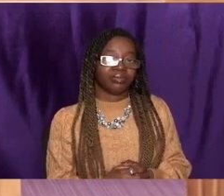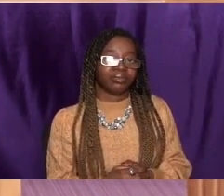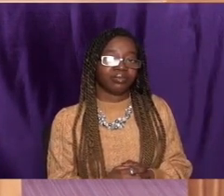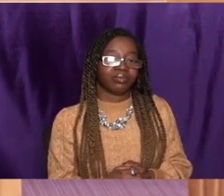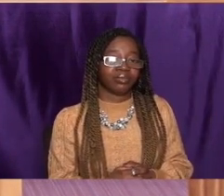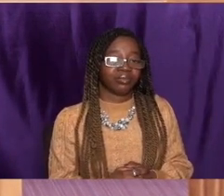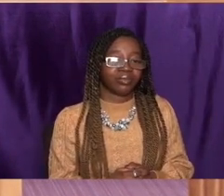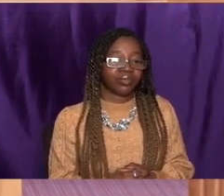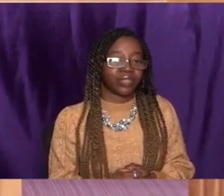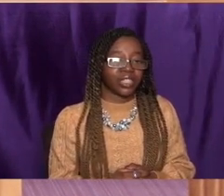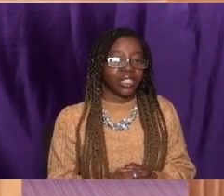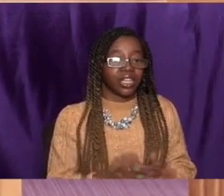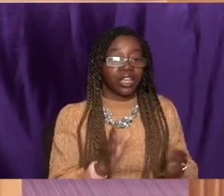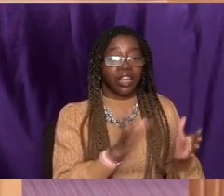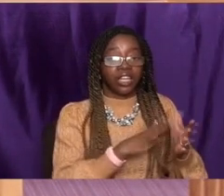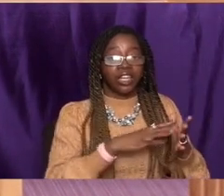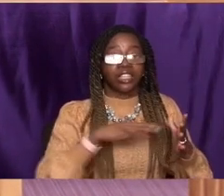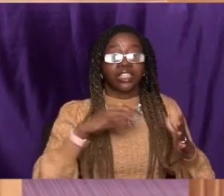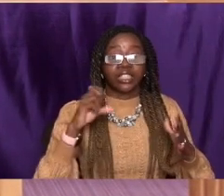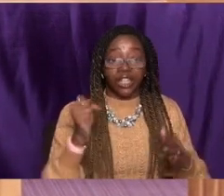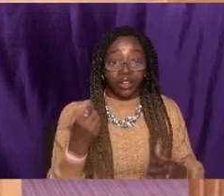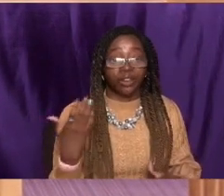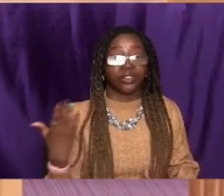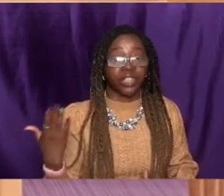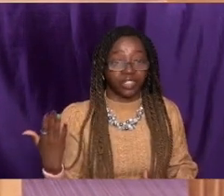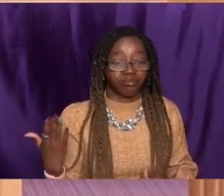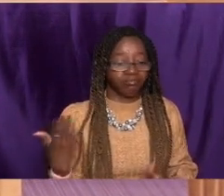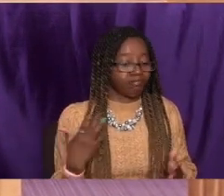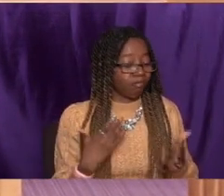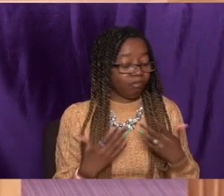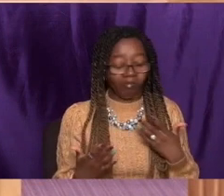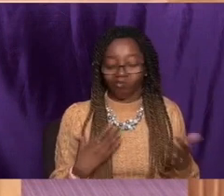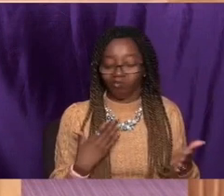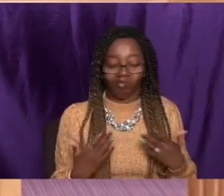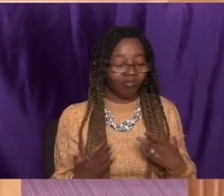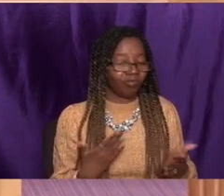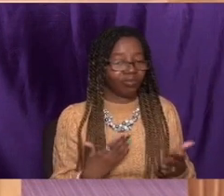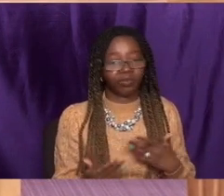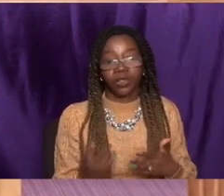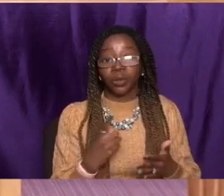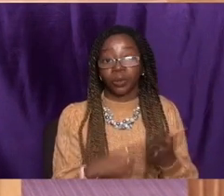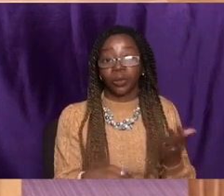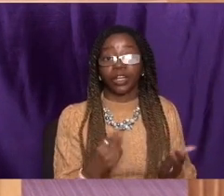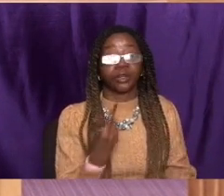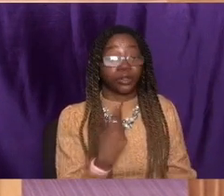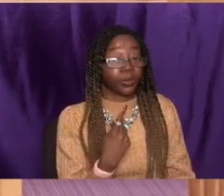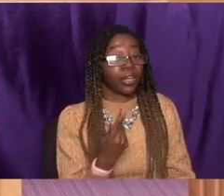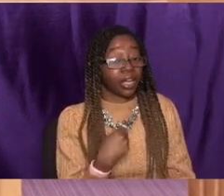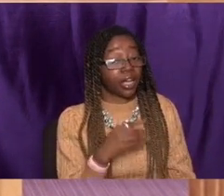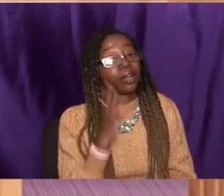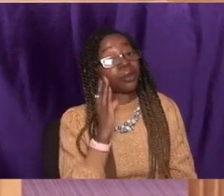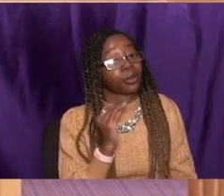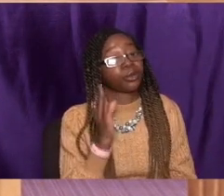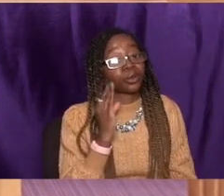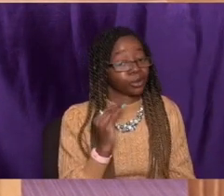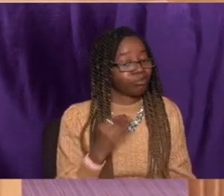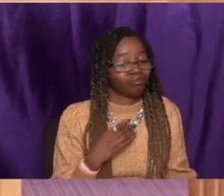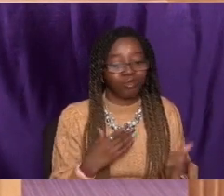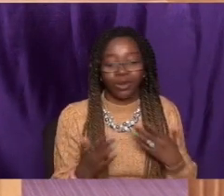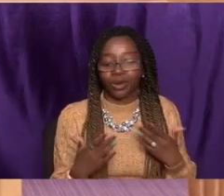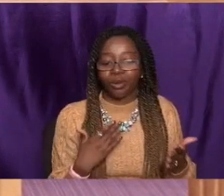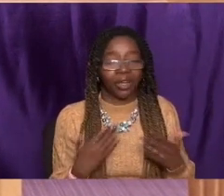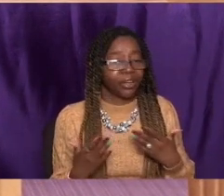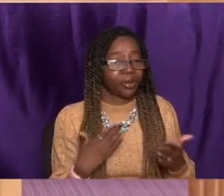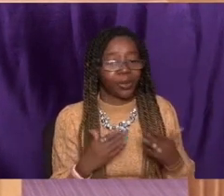The takeoff, bro, is that no matter what we're going through, no matter what